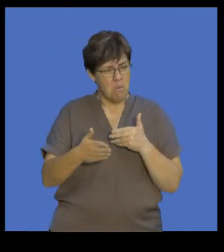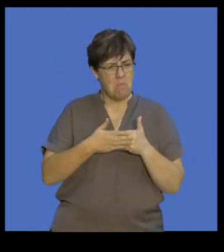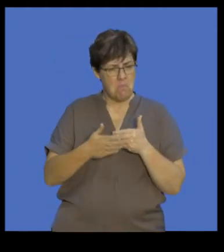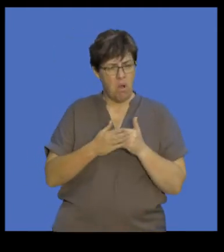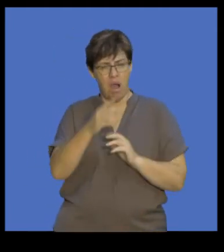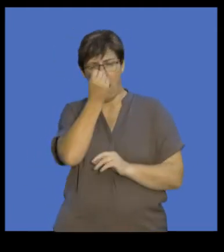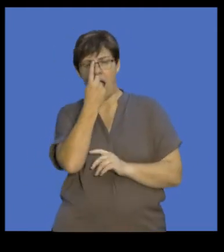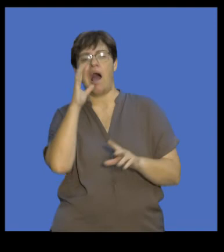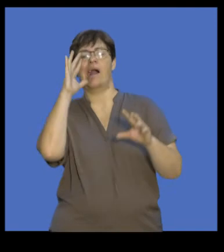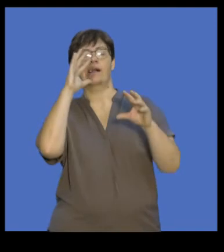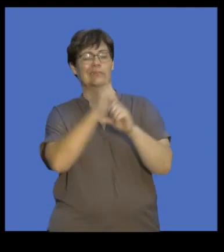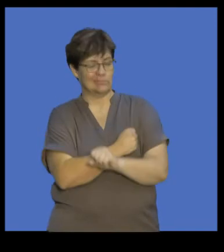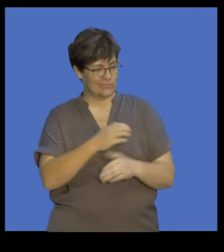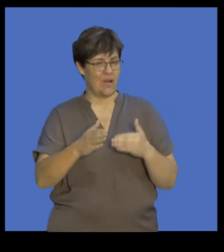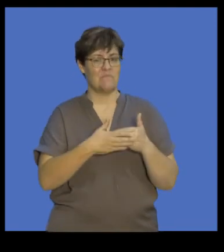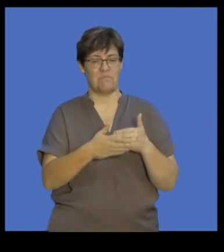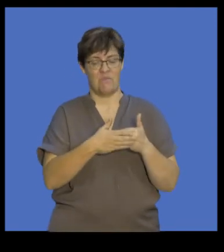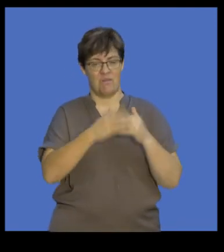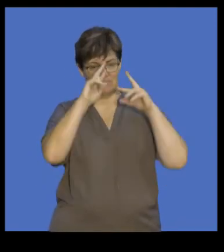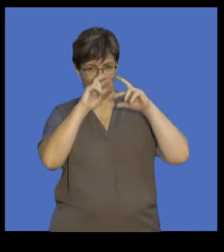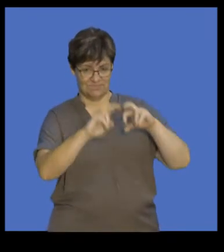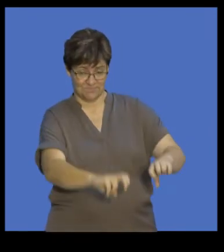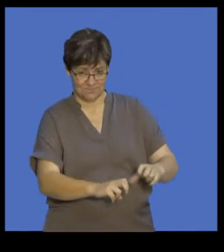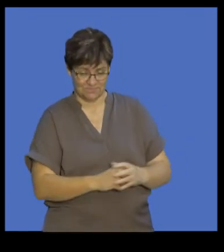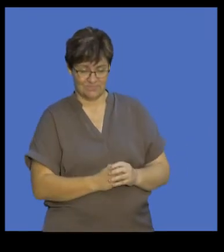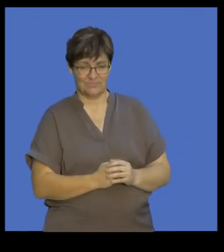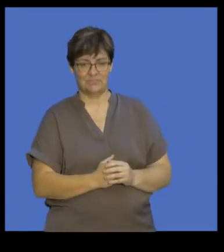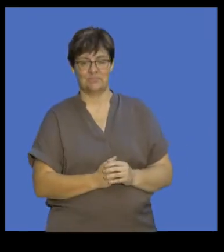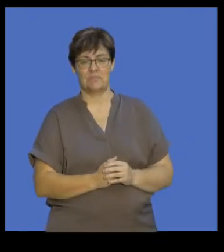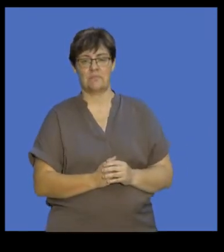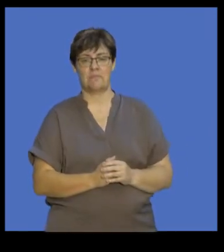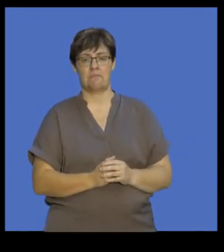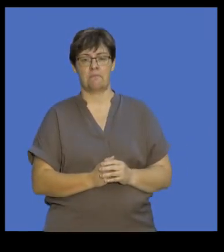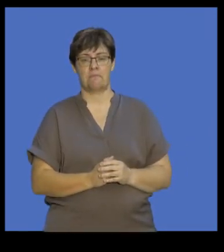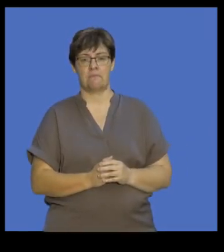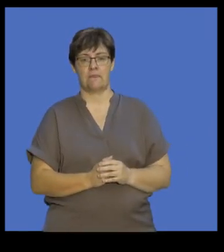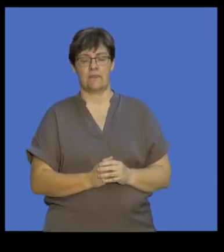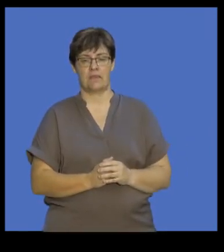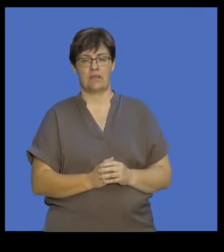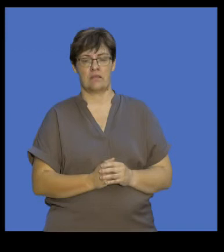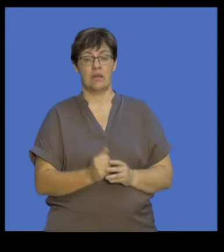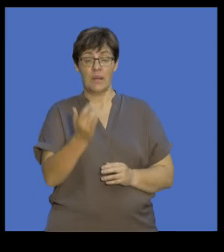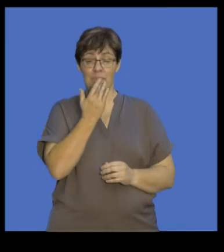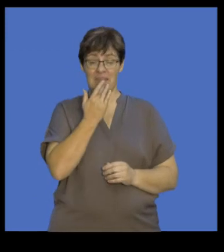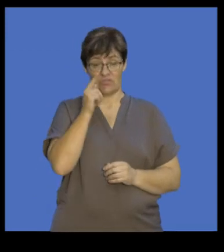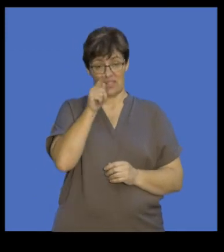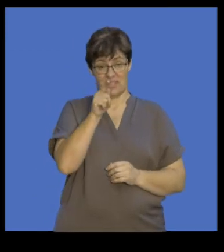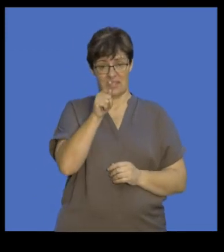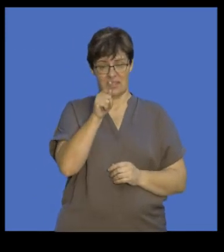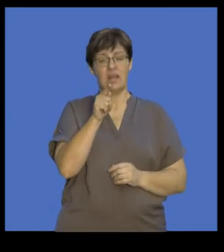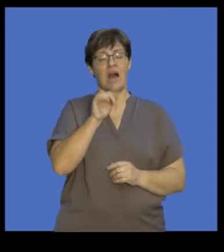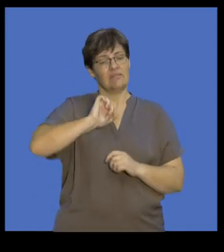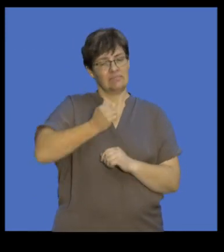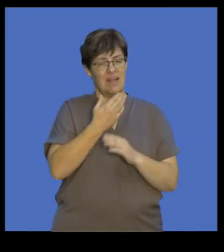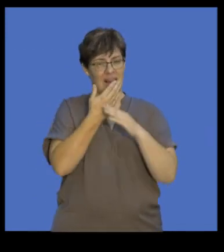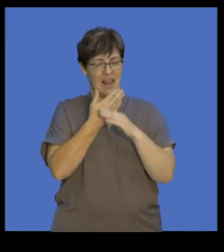more, understanding as we go further in our study of circuits. Okay. Now, the battery stores